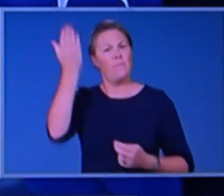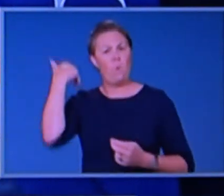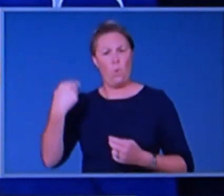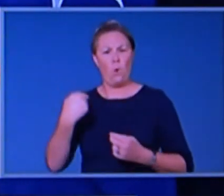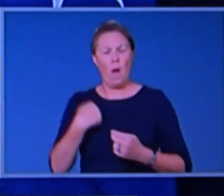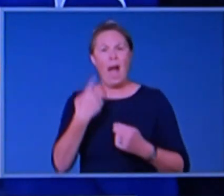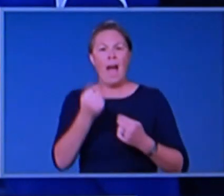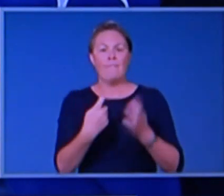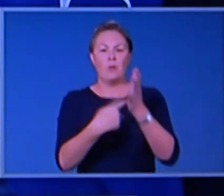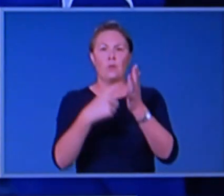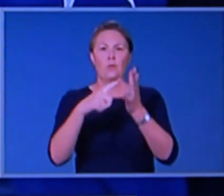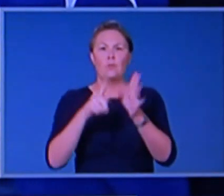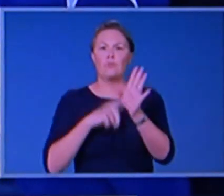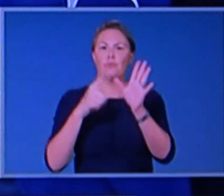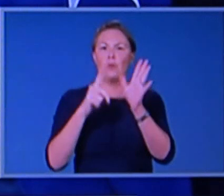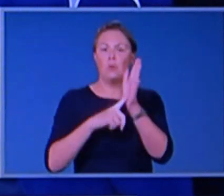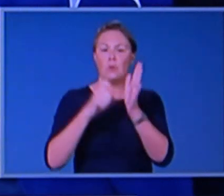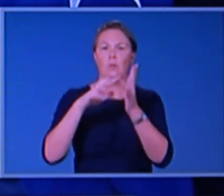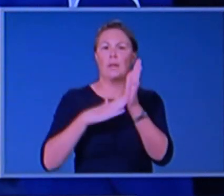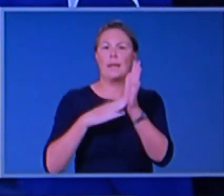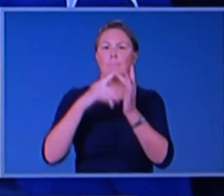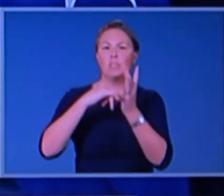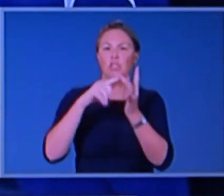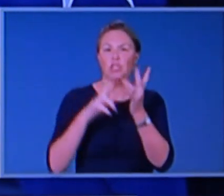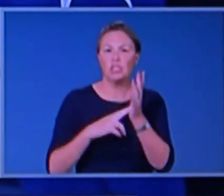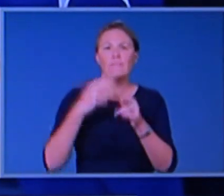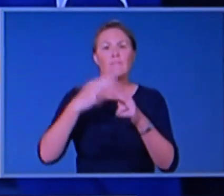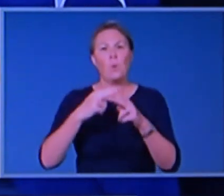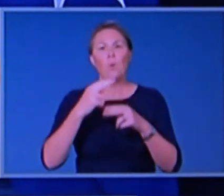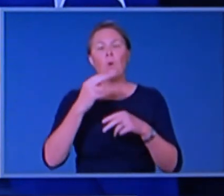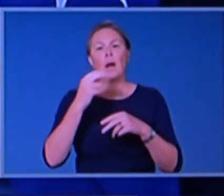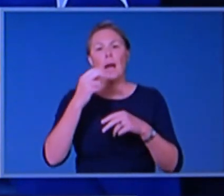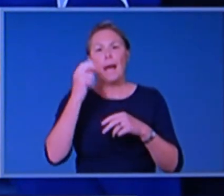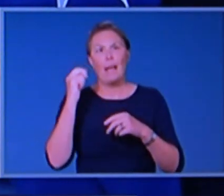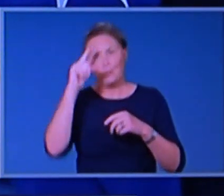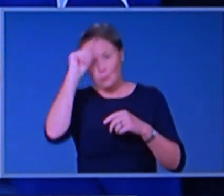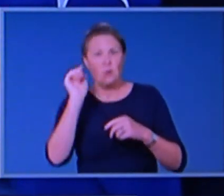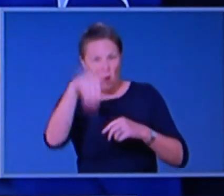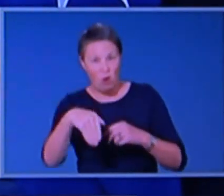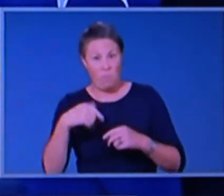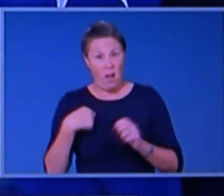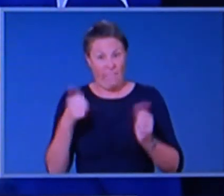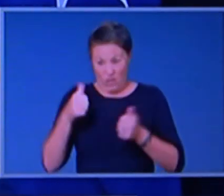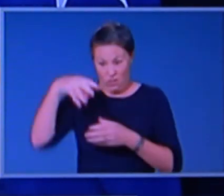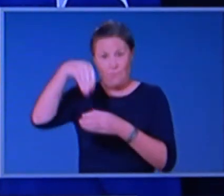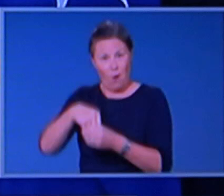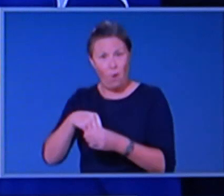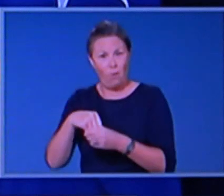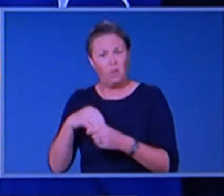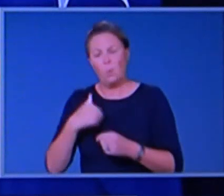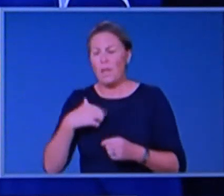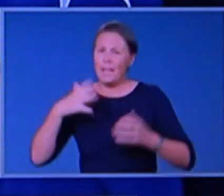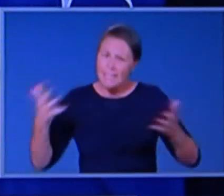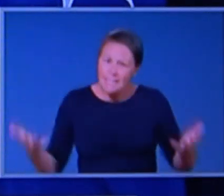are open to their loved ones to be able to go and visit and to continue to go and engage with them, unless there is a very real and